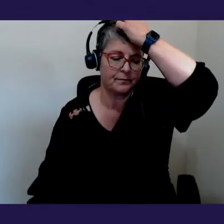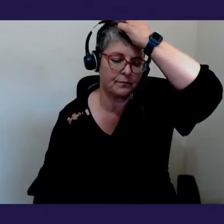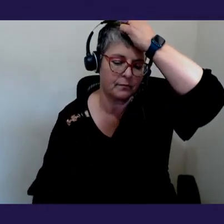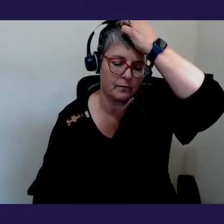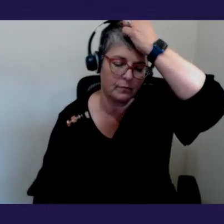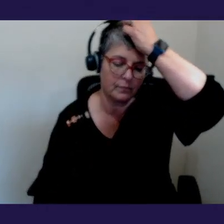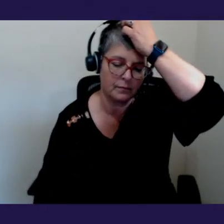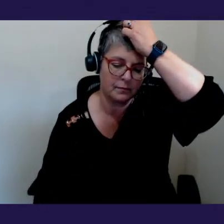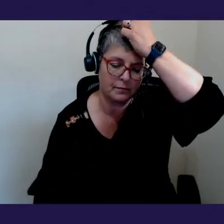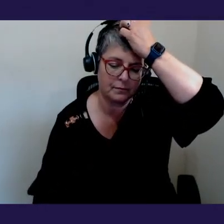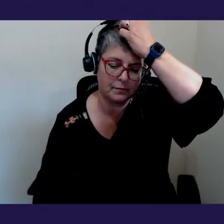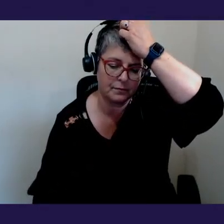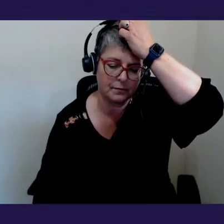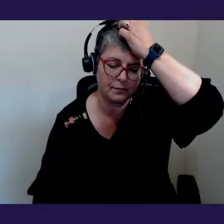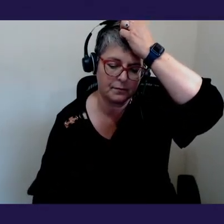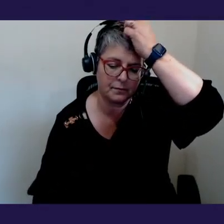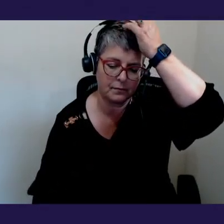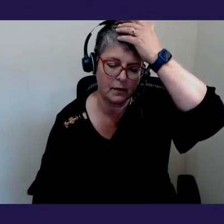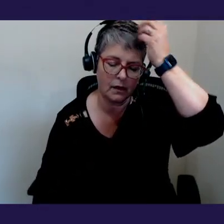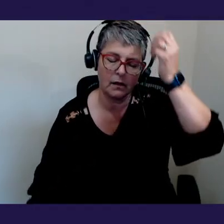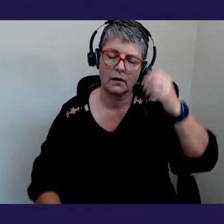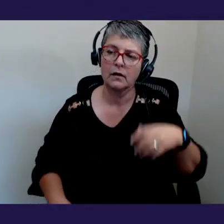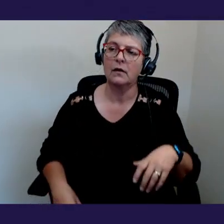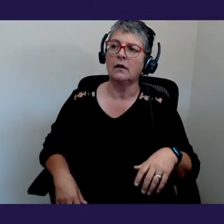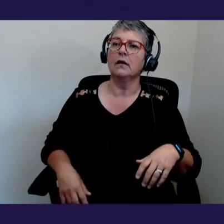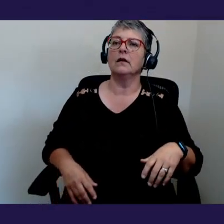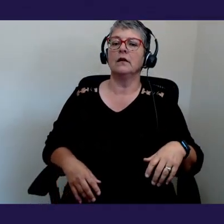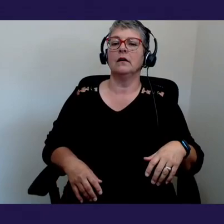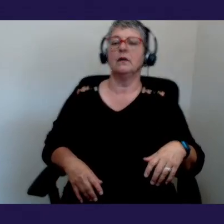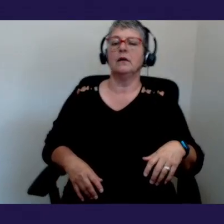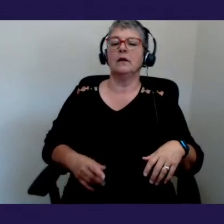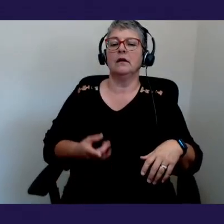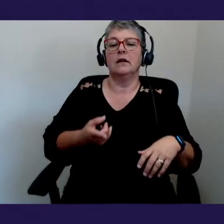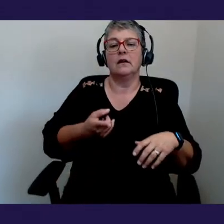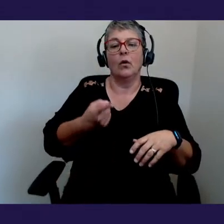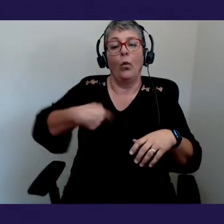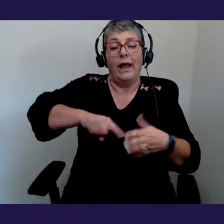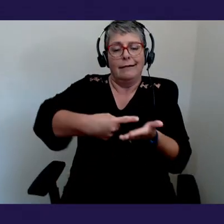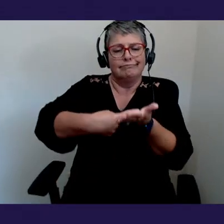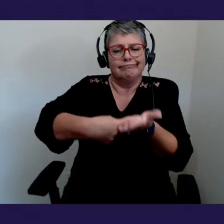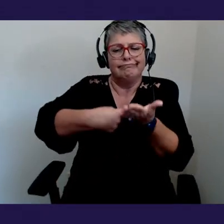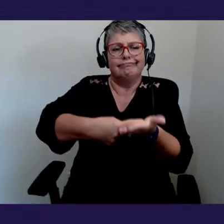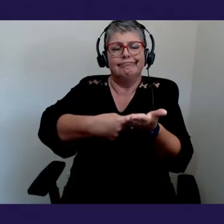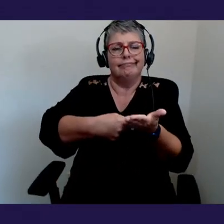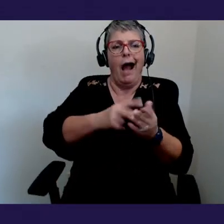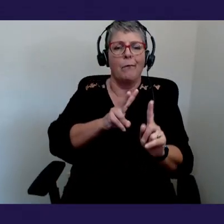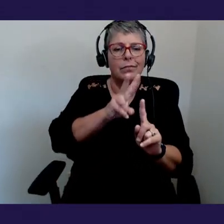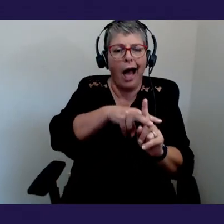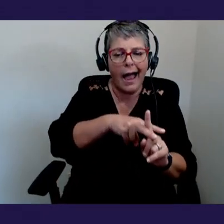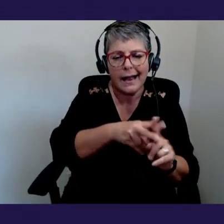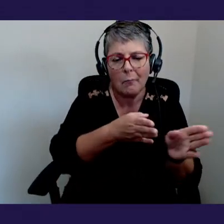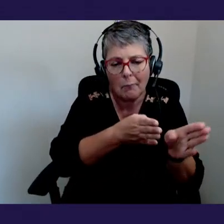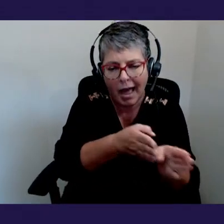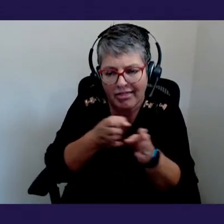were talking about applying these methods and then adapting them, the changing information